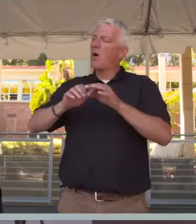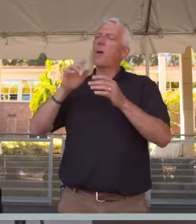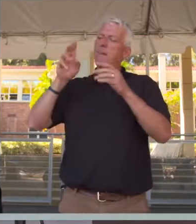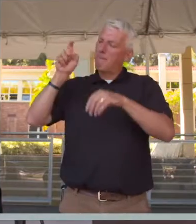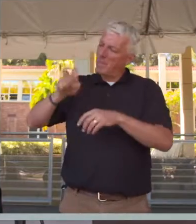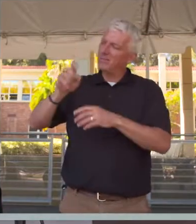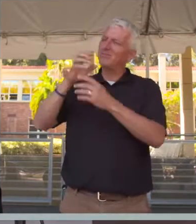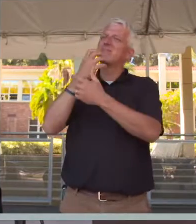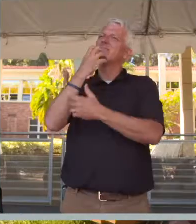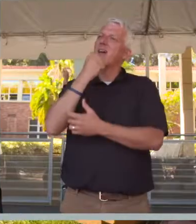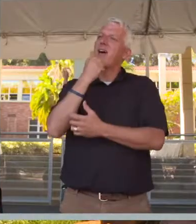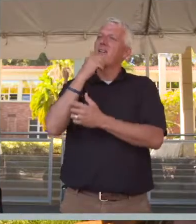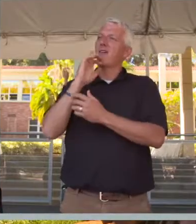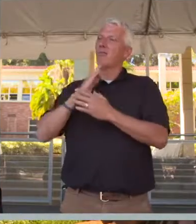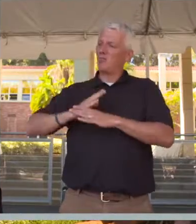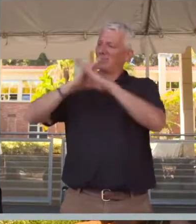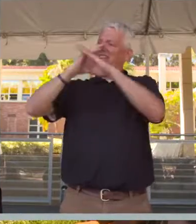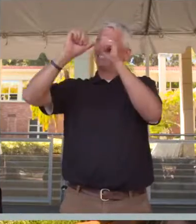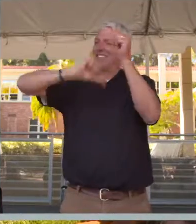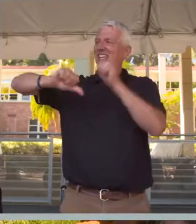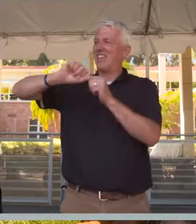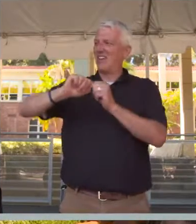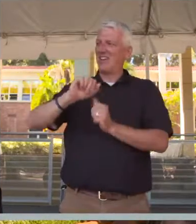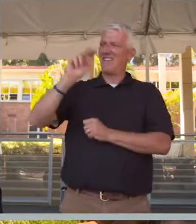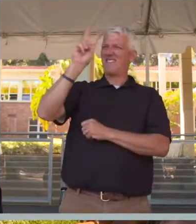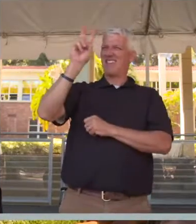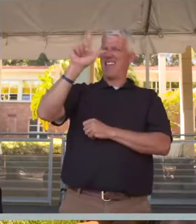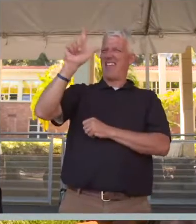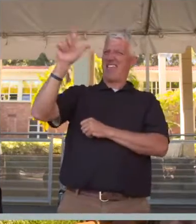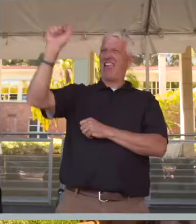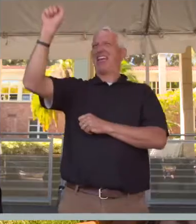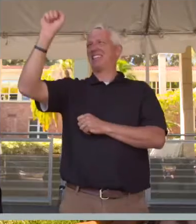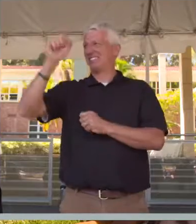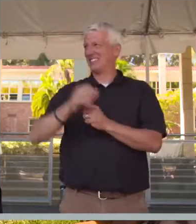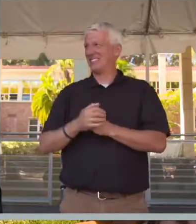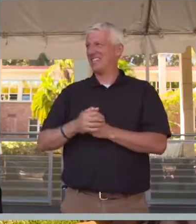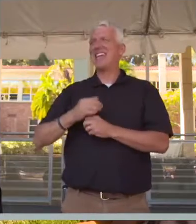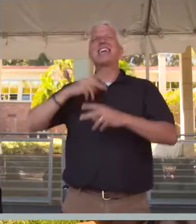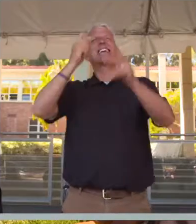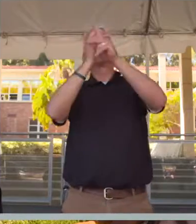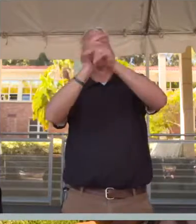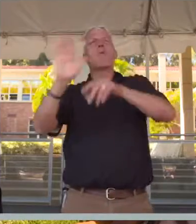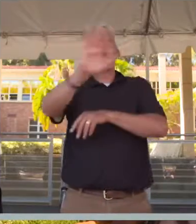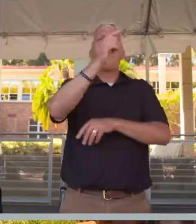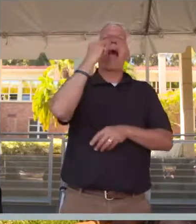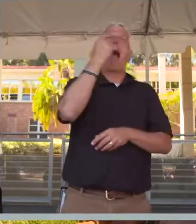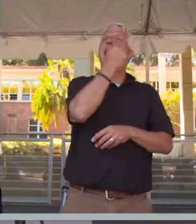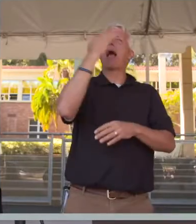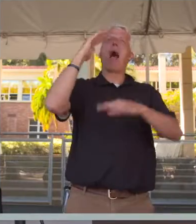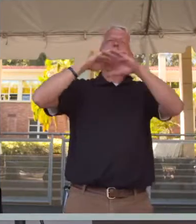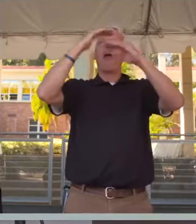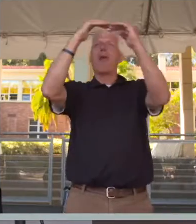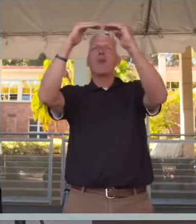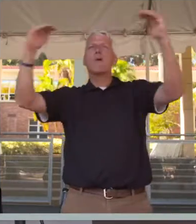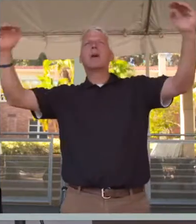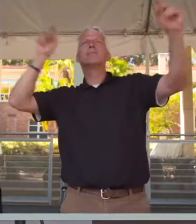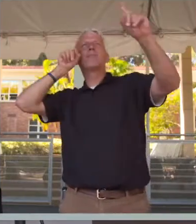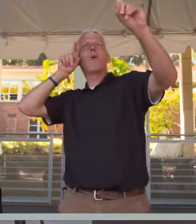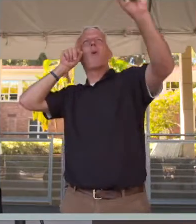protect one another. Fiat Lux! So let there be light, and keep your eyes on the horizon, my fellow Bruins, because that light